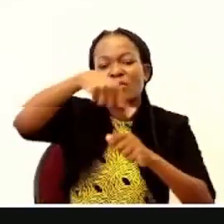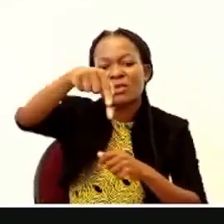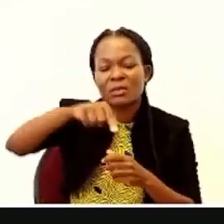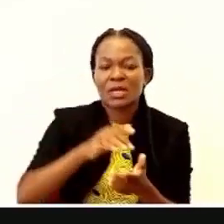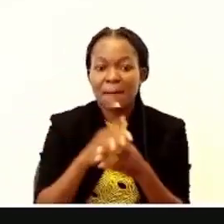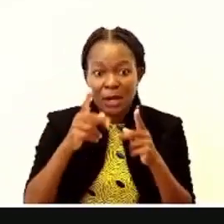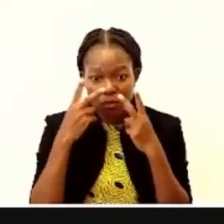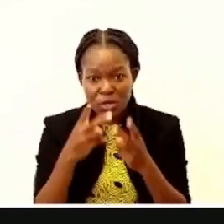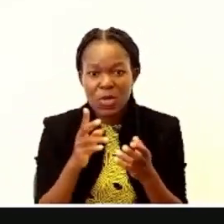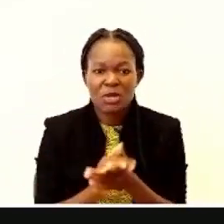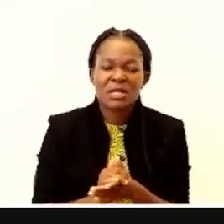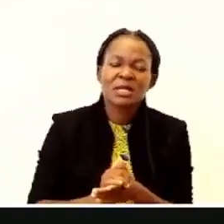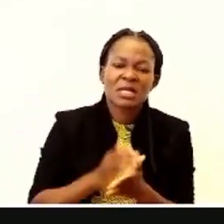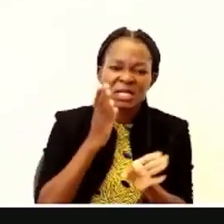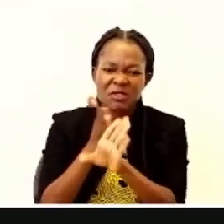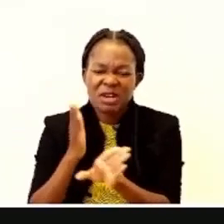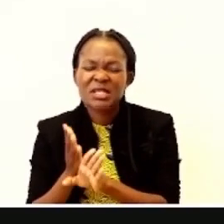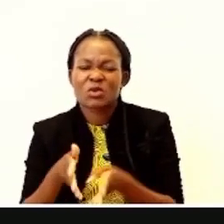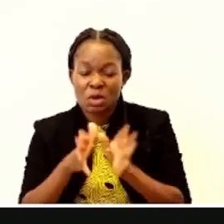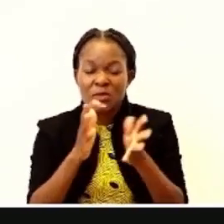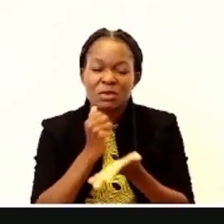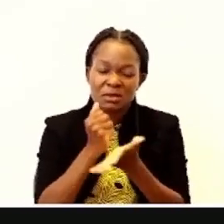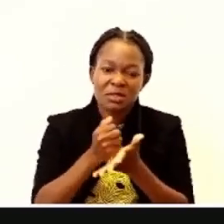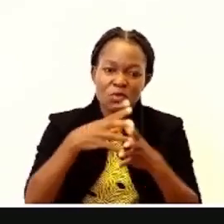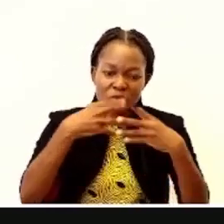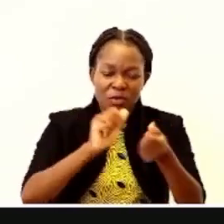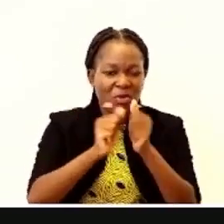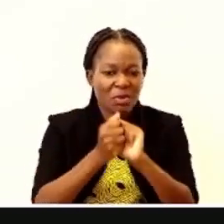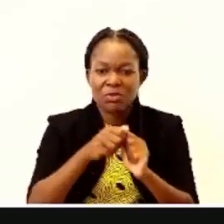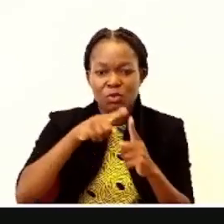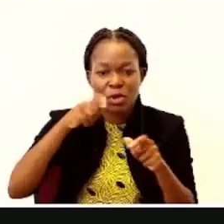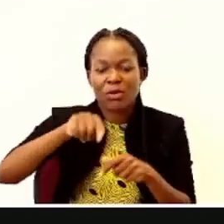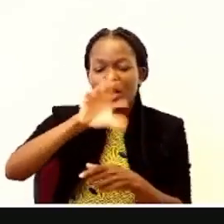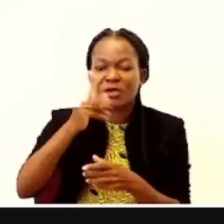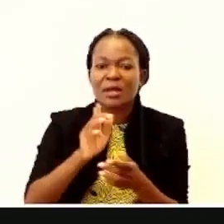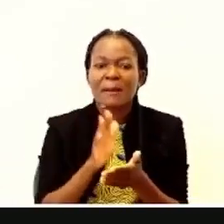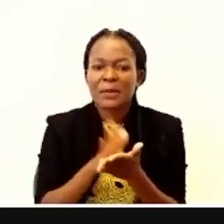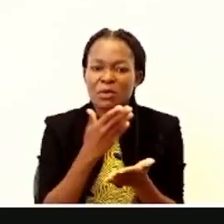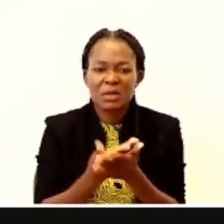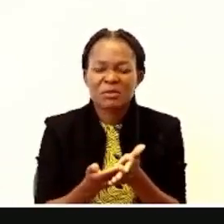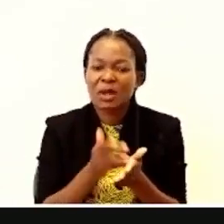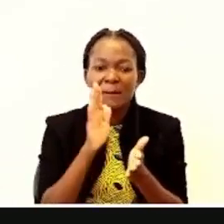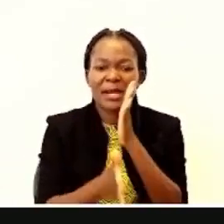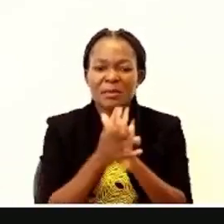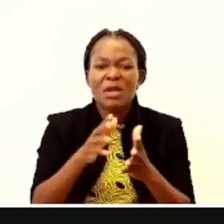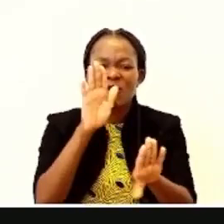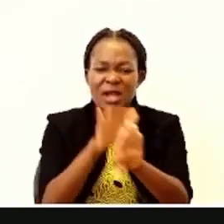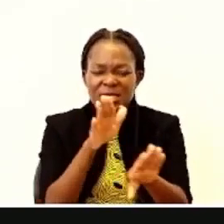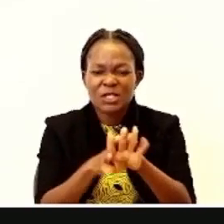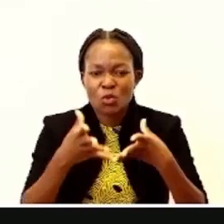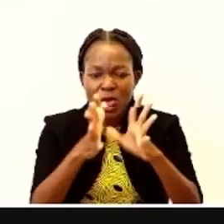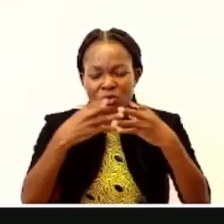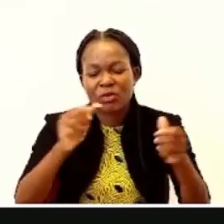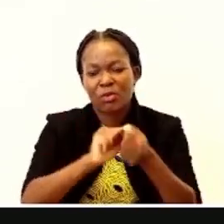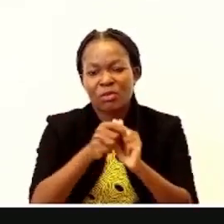work, is only going to distract us from the real solutions. There's no quick fix. Geoengineering